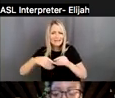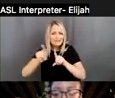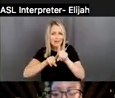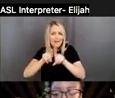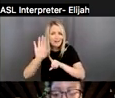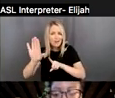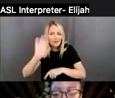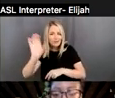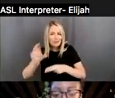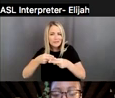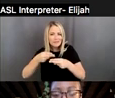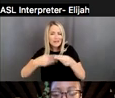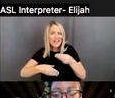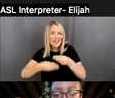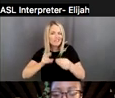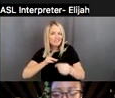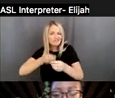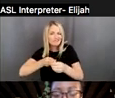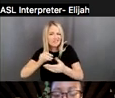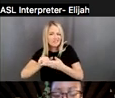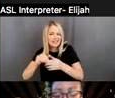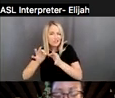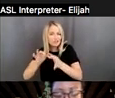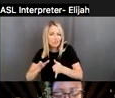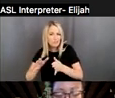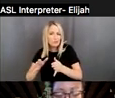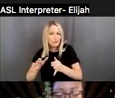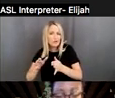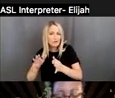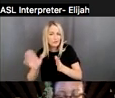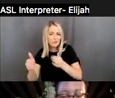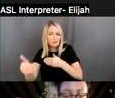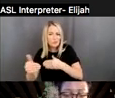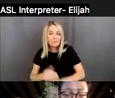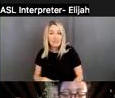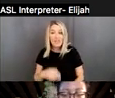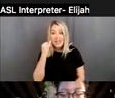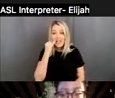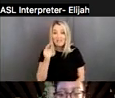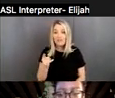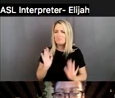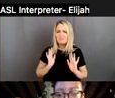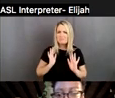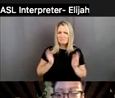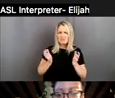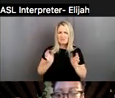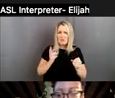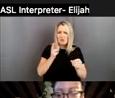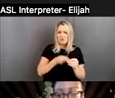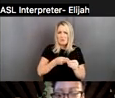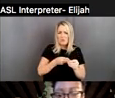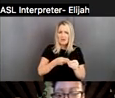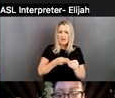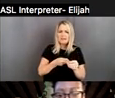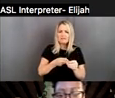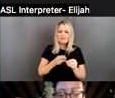we can make sure you're added for that breakout space. And again, if you don't wish to join a breakout room and want to be in a quiet